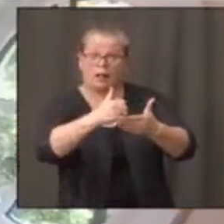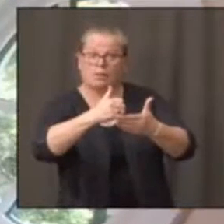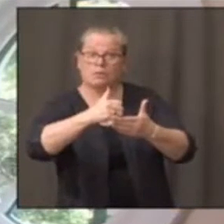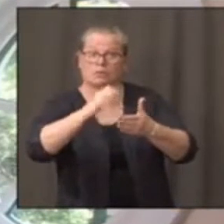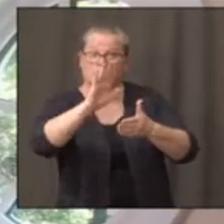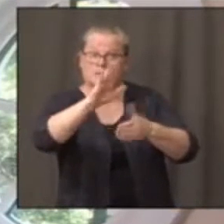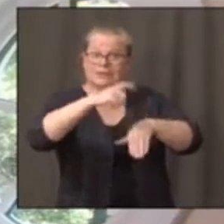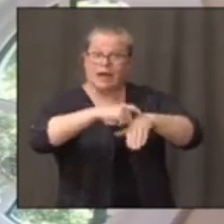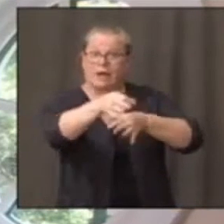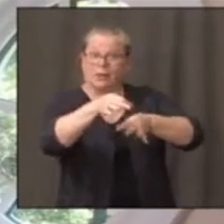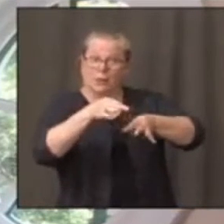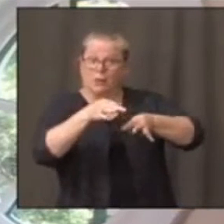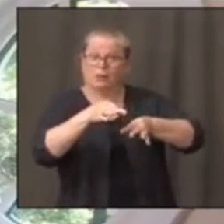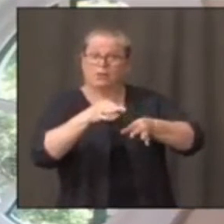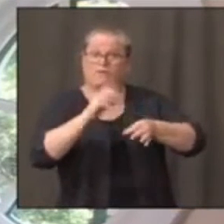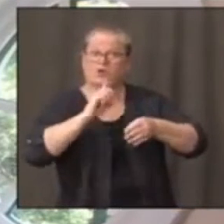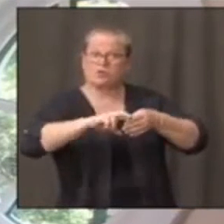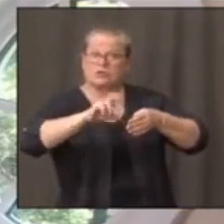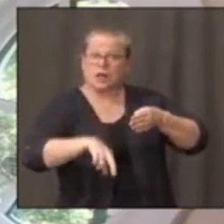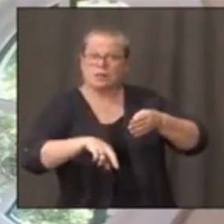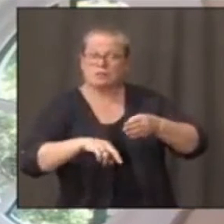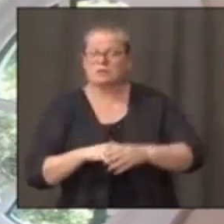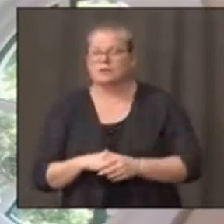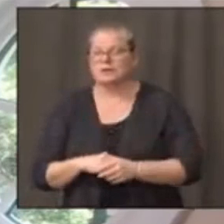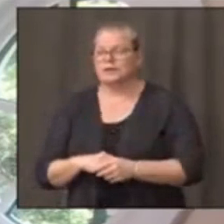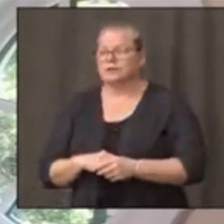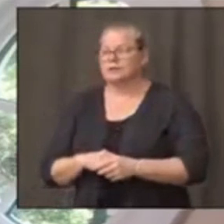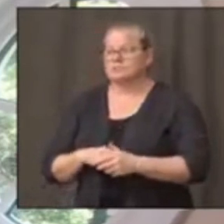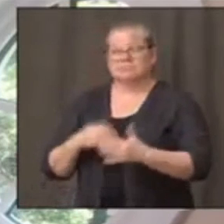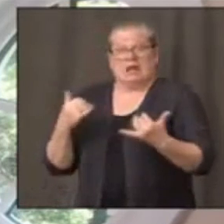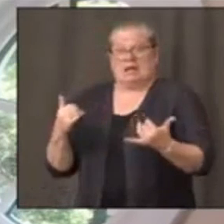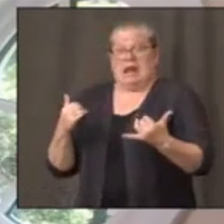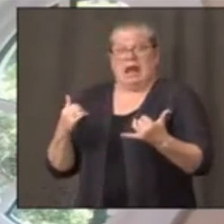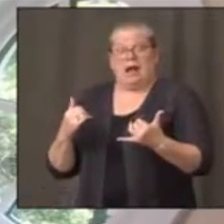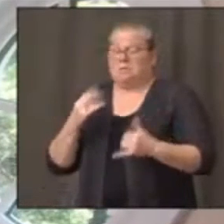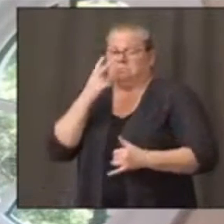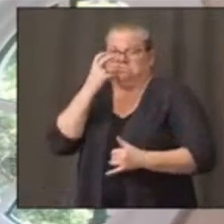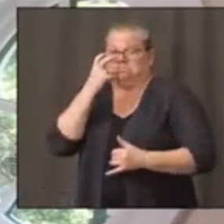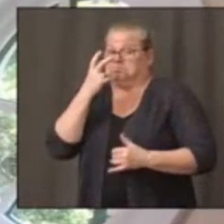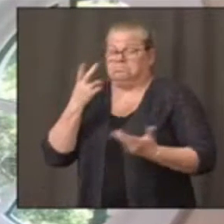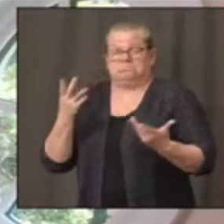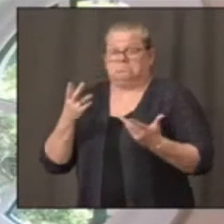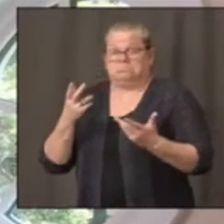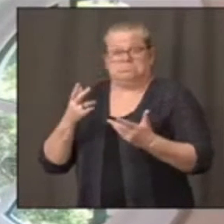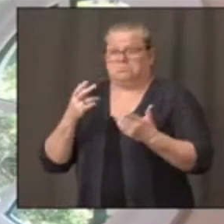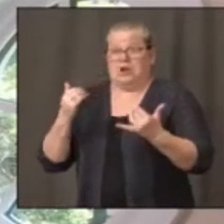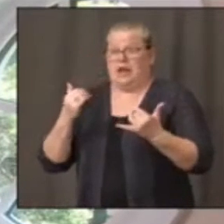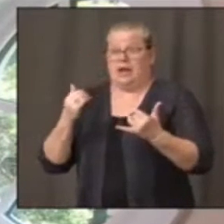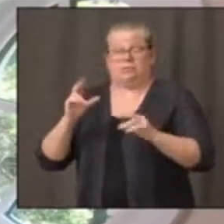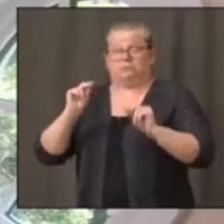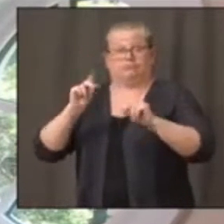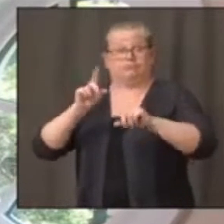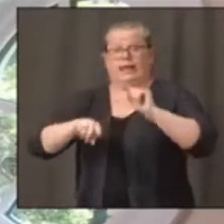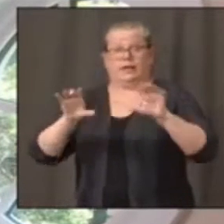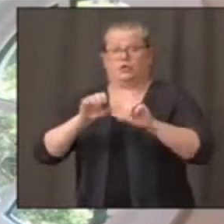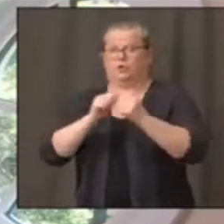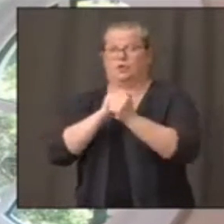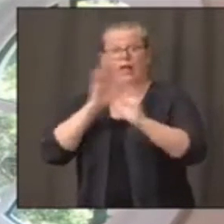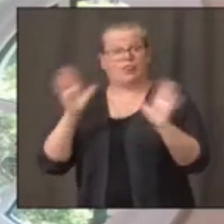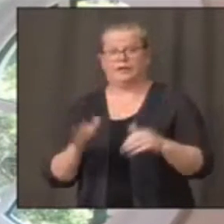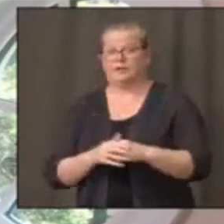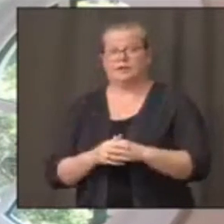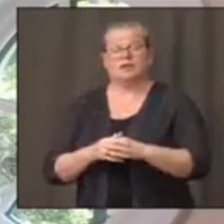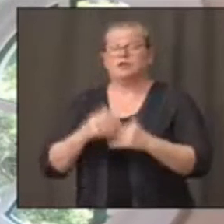some, sort of residual capacity that we can move around into hotspots, some surge capacity. Right now, the only real swing capacity